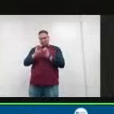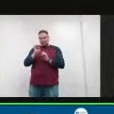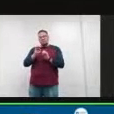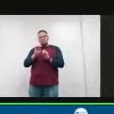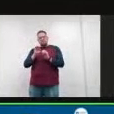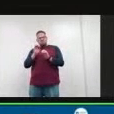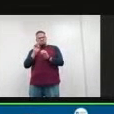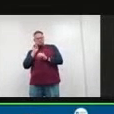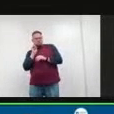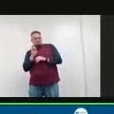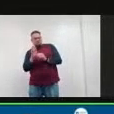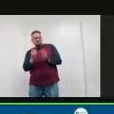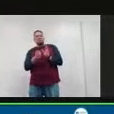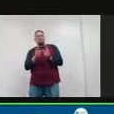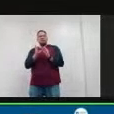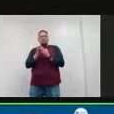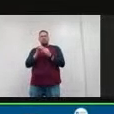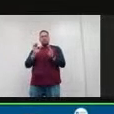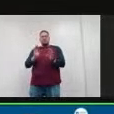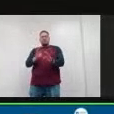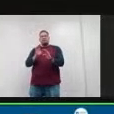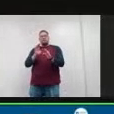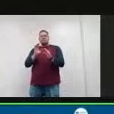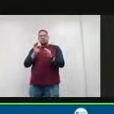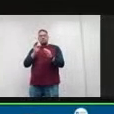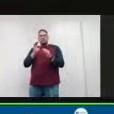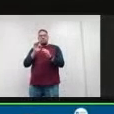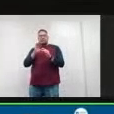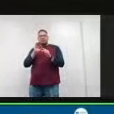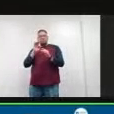by yearly self-evaluation and by addressing itself